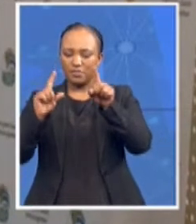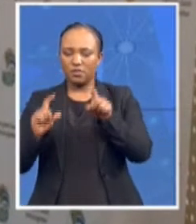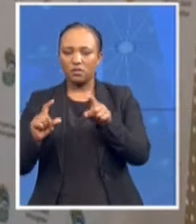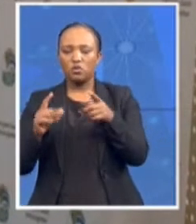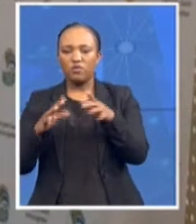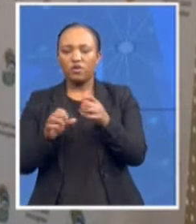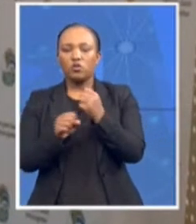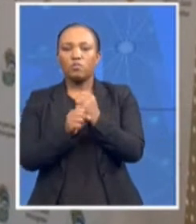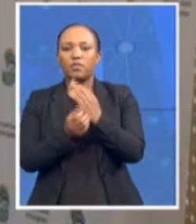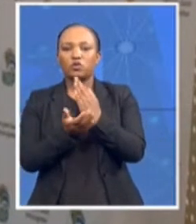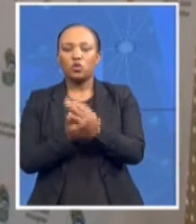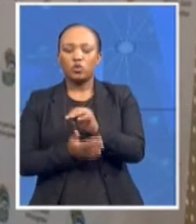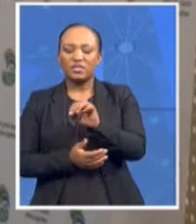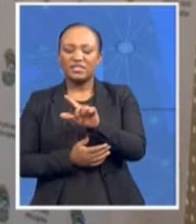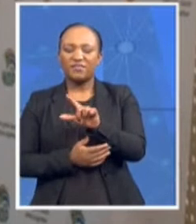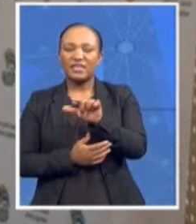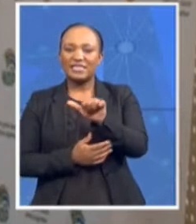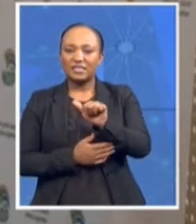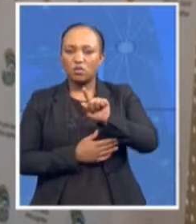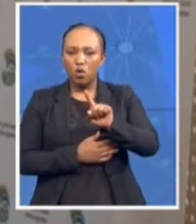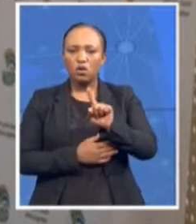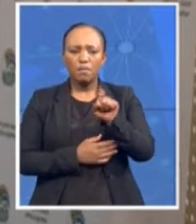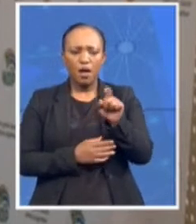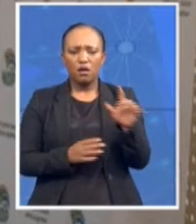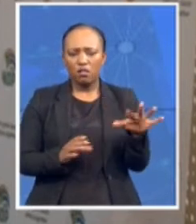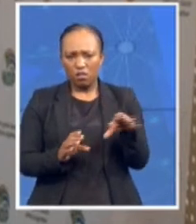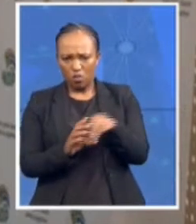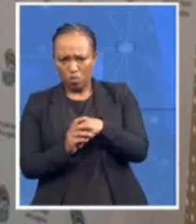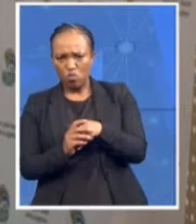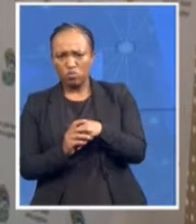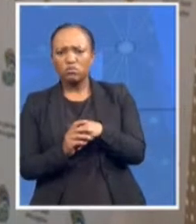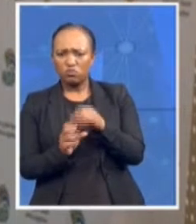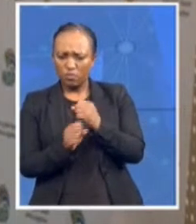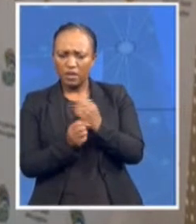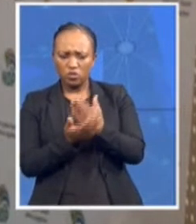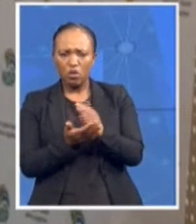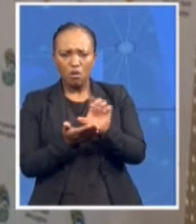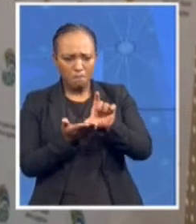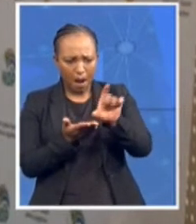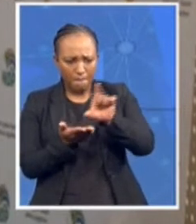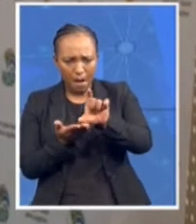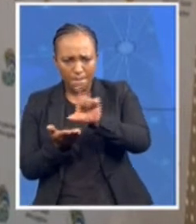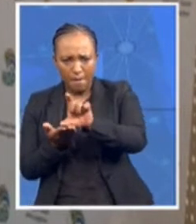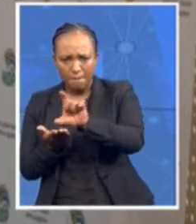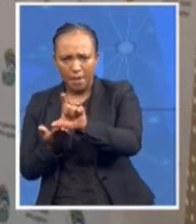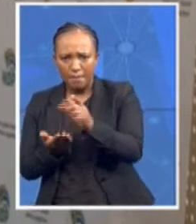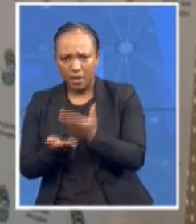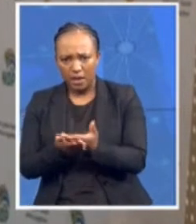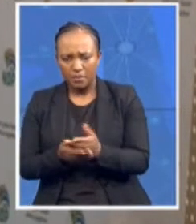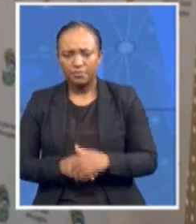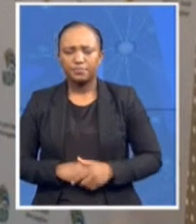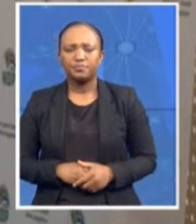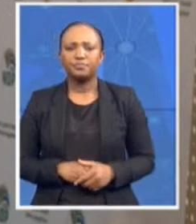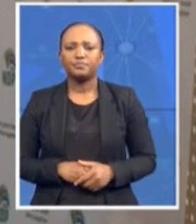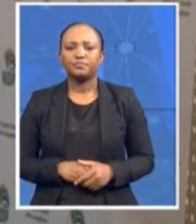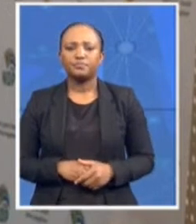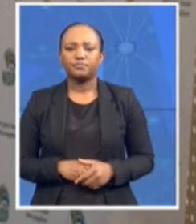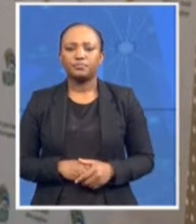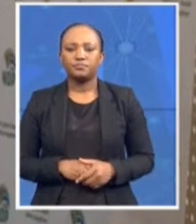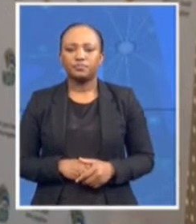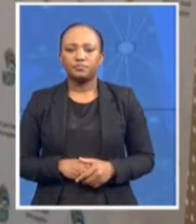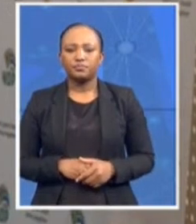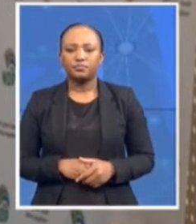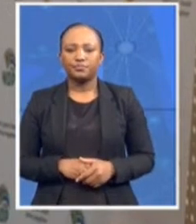included and be able to get the funding. So we will then talk about the totals in terms of the number